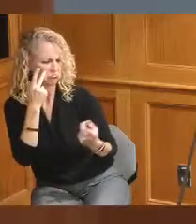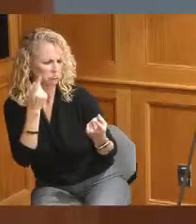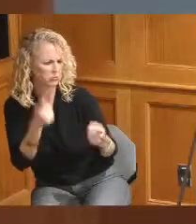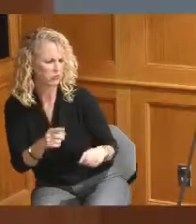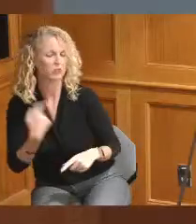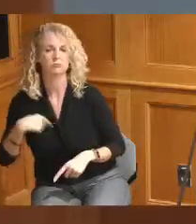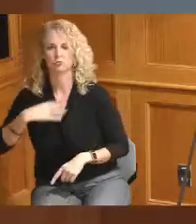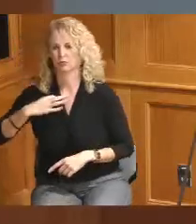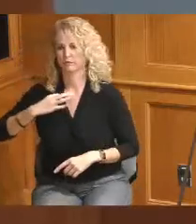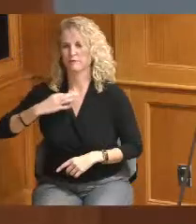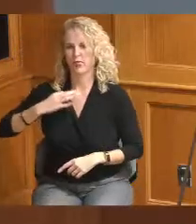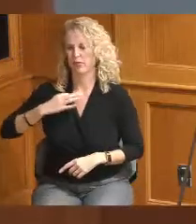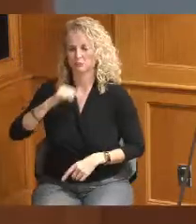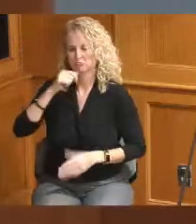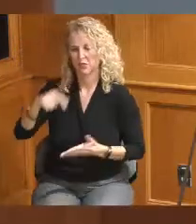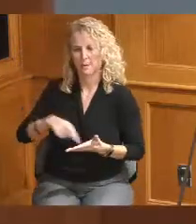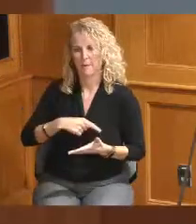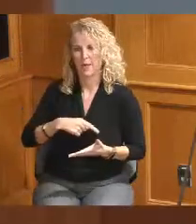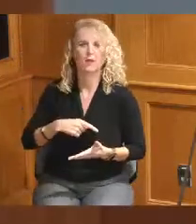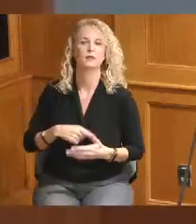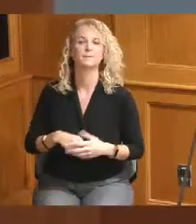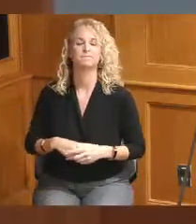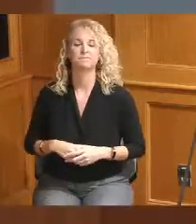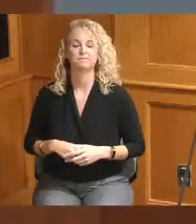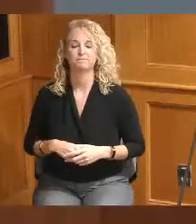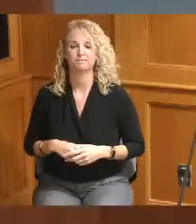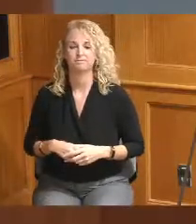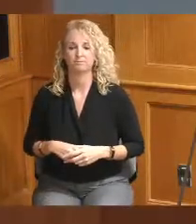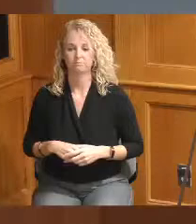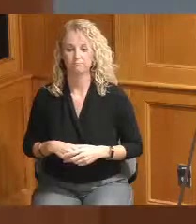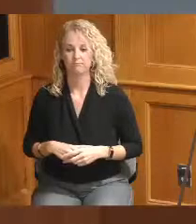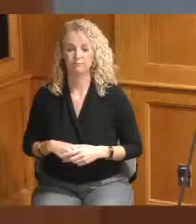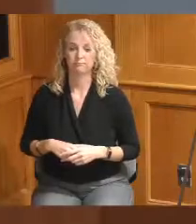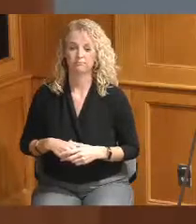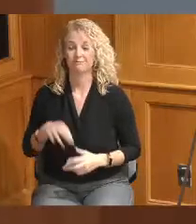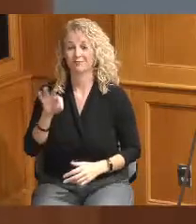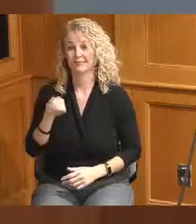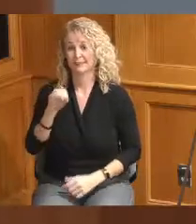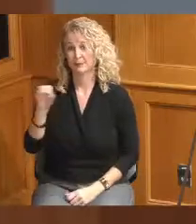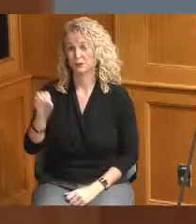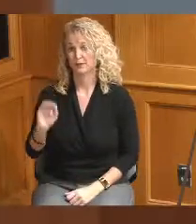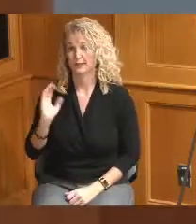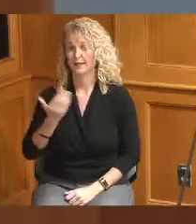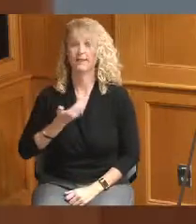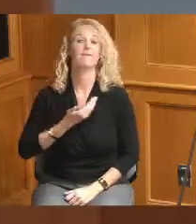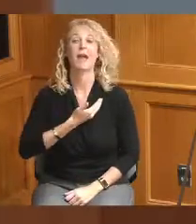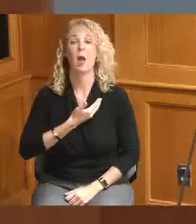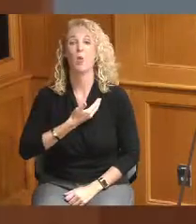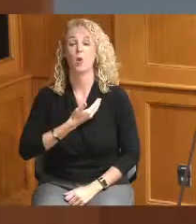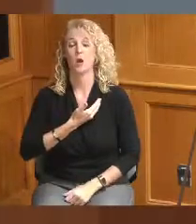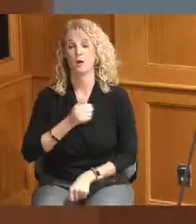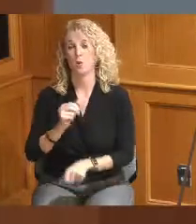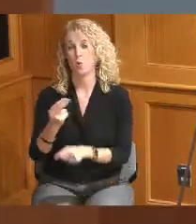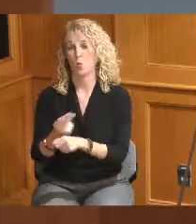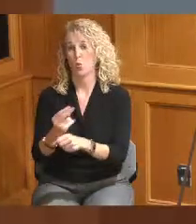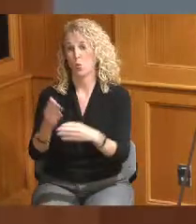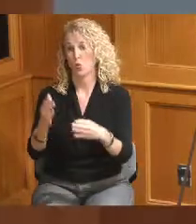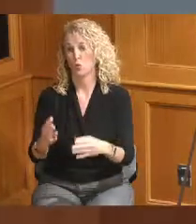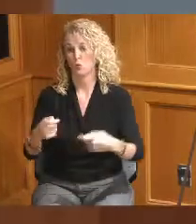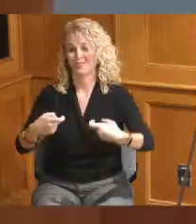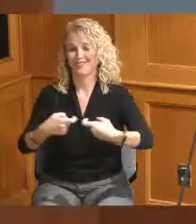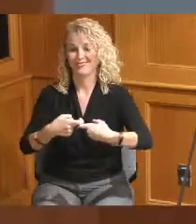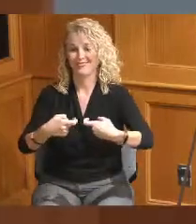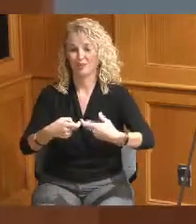that voluntarily and at no charge to them. 90% of our users are electrical